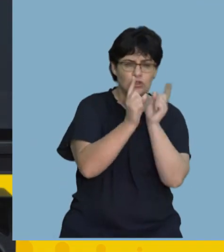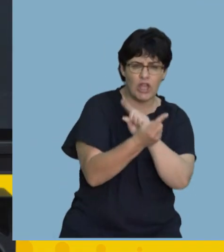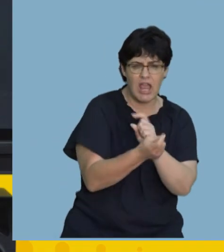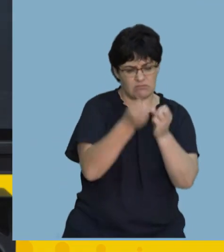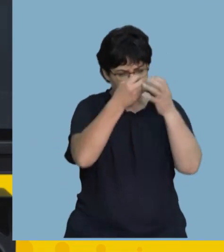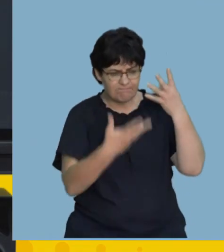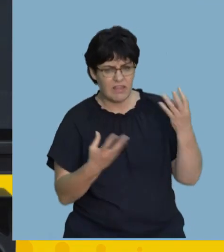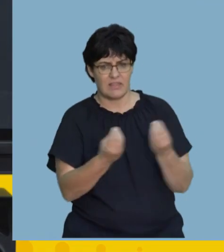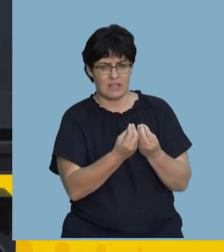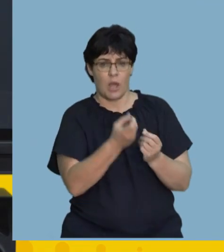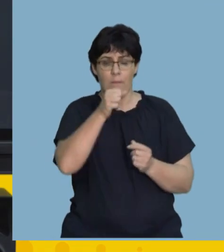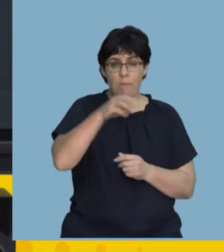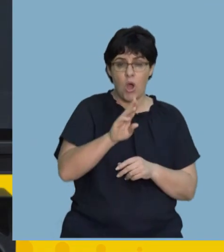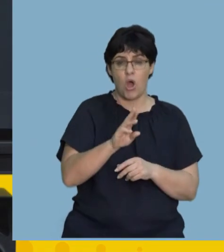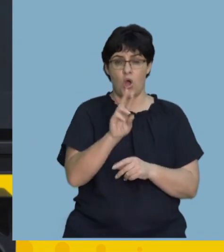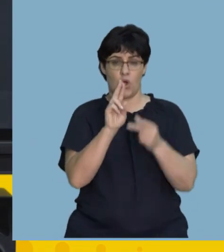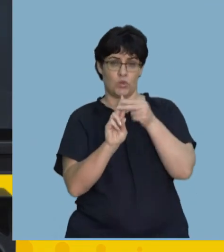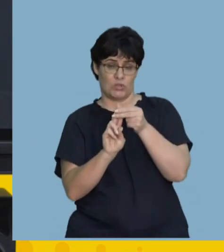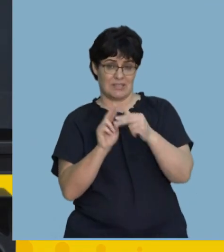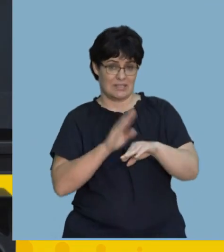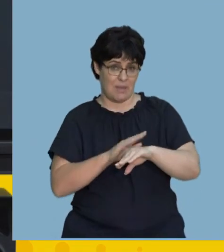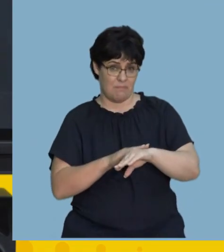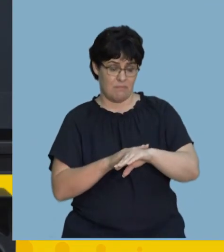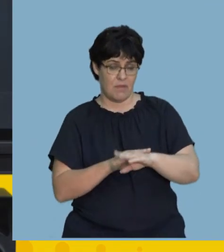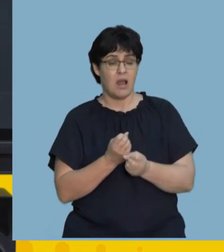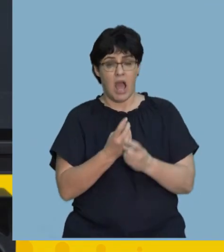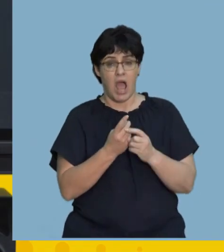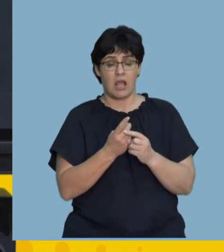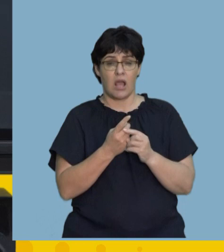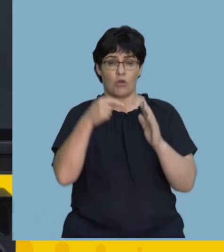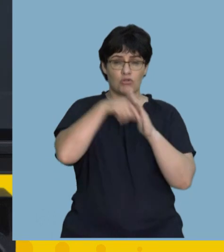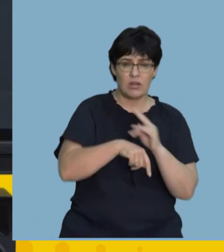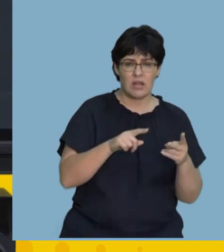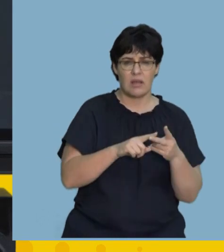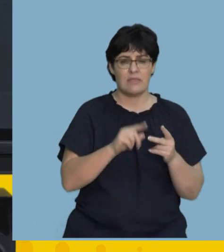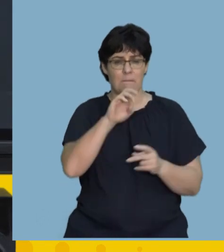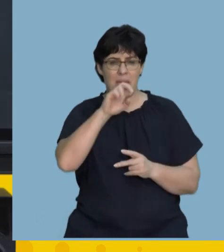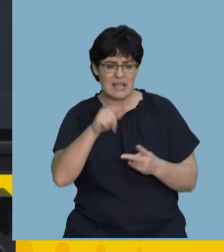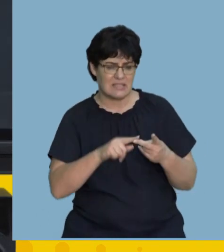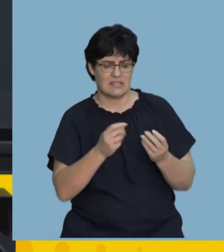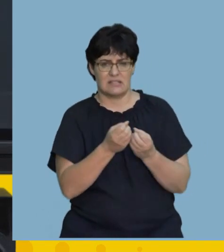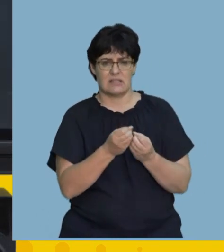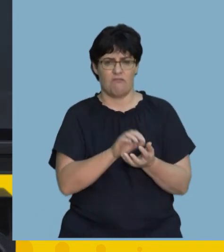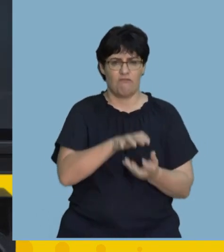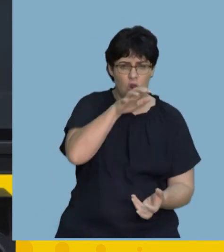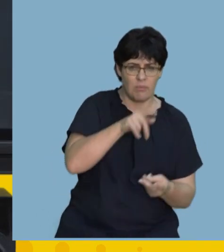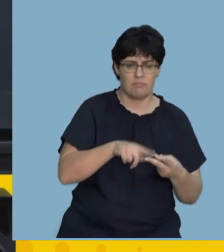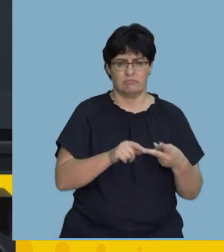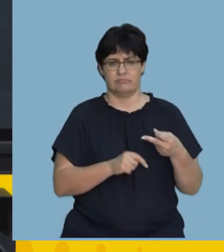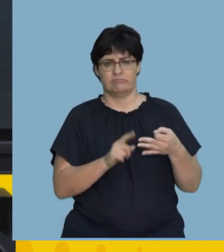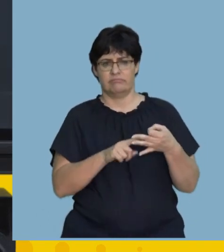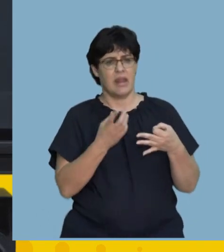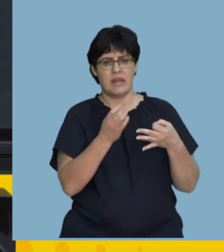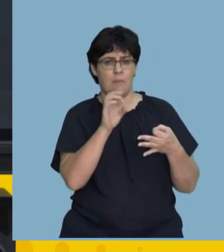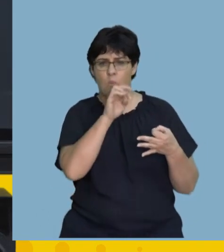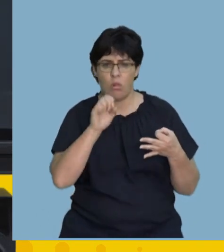substance per unit time. By how much does the concentration, does the mass, does the volume, it could be, the number of